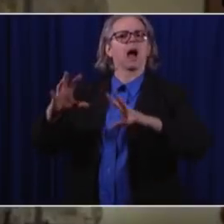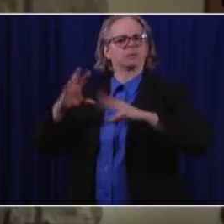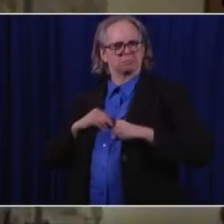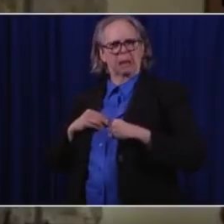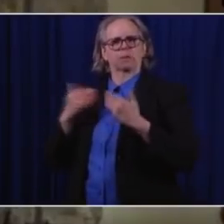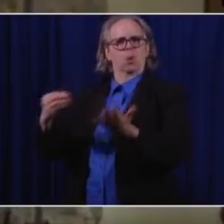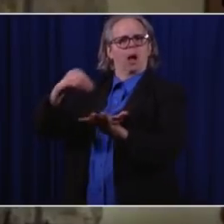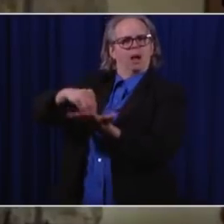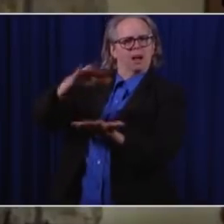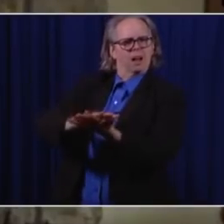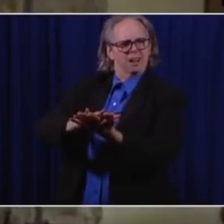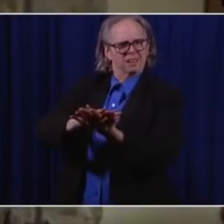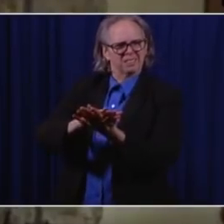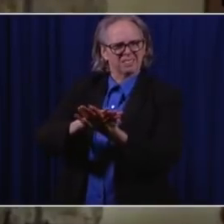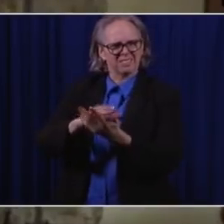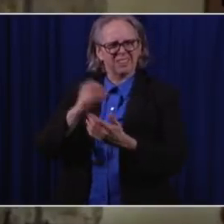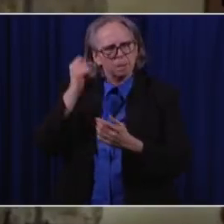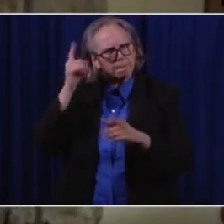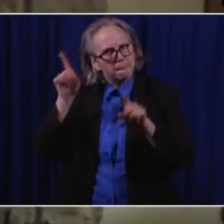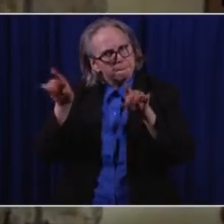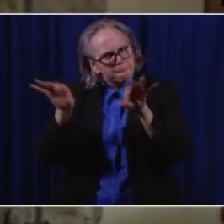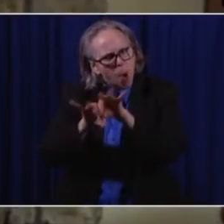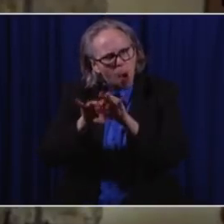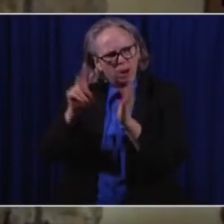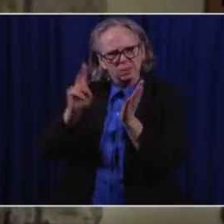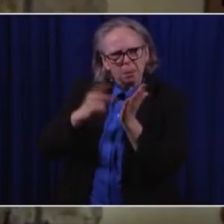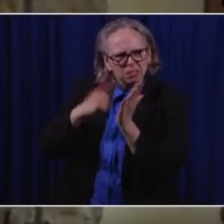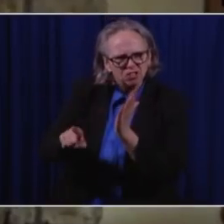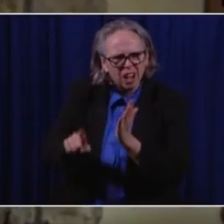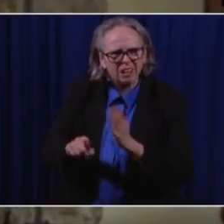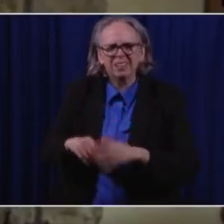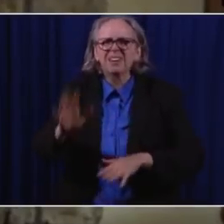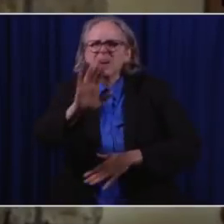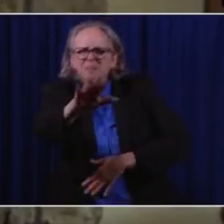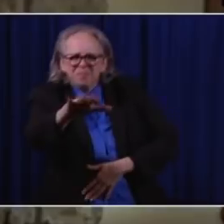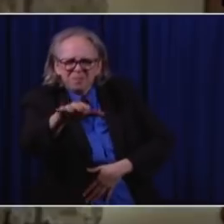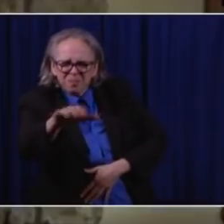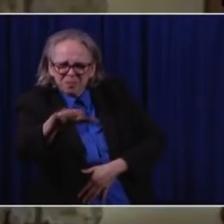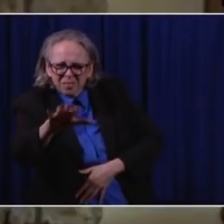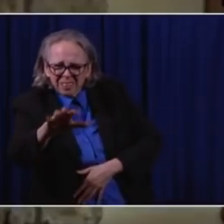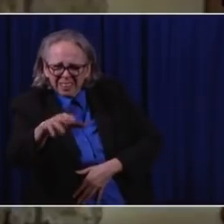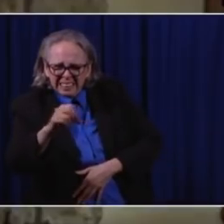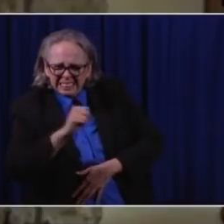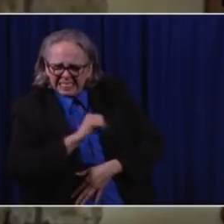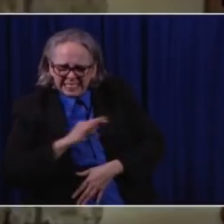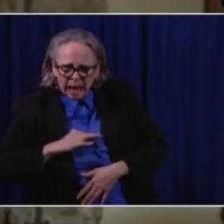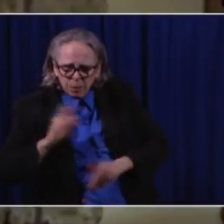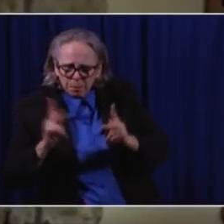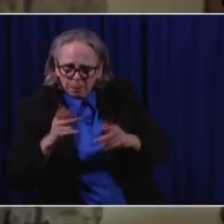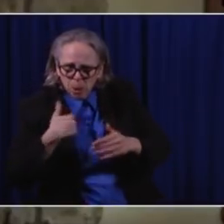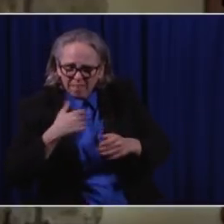data. Do we have enough people to be going through the data so that we can keep up with this?